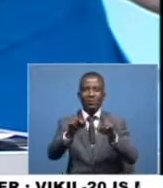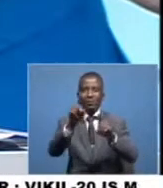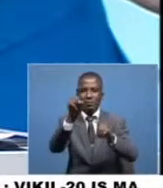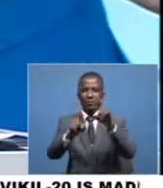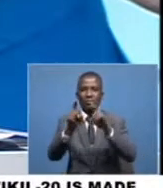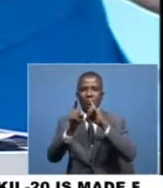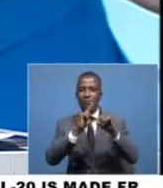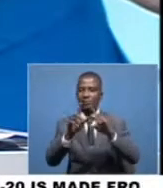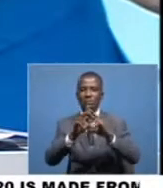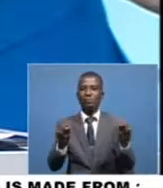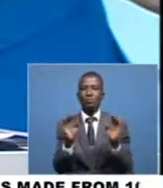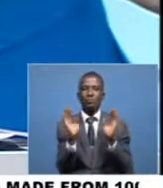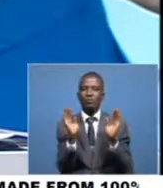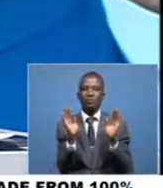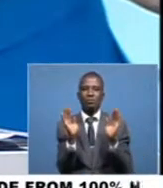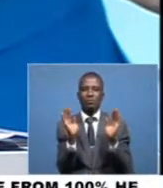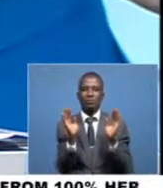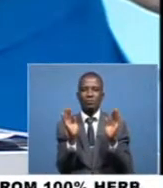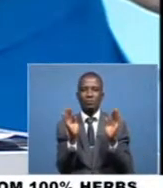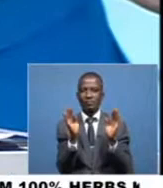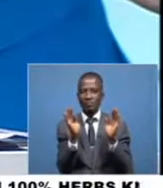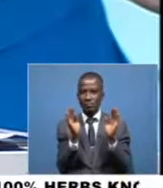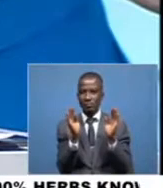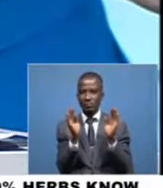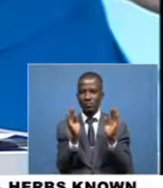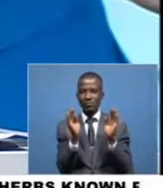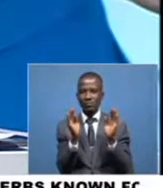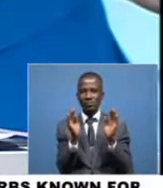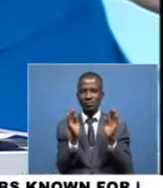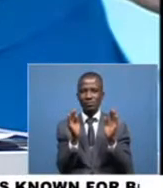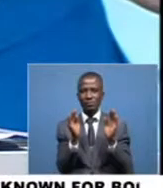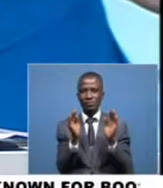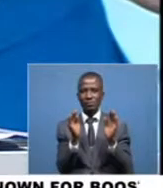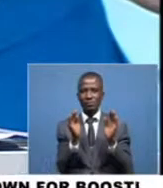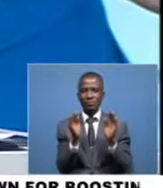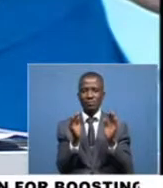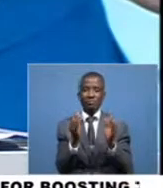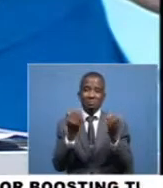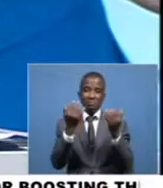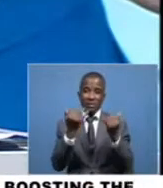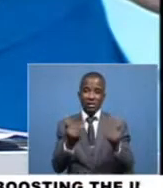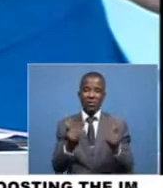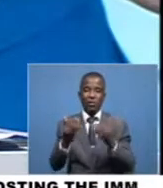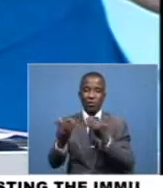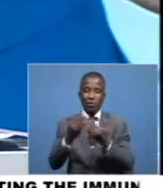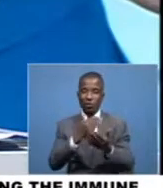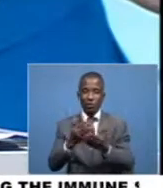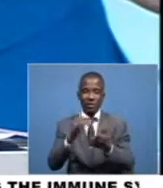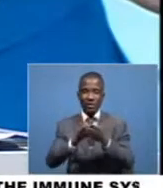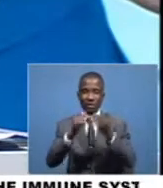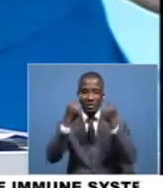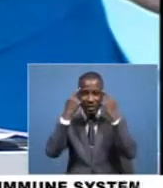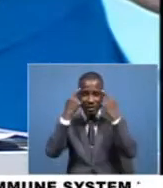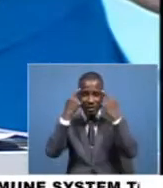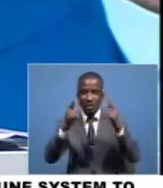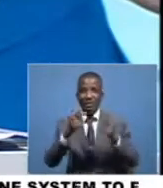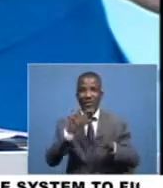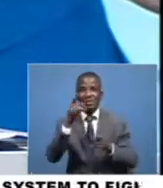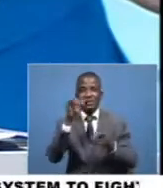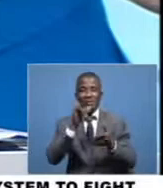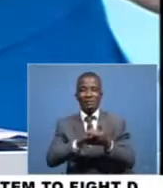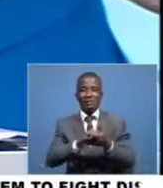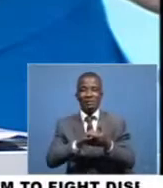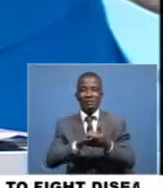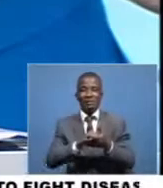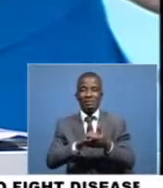respondents deciding not to open their case or not to adduce any evidence. They cite Order 38. In actual fact, they say that the